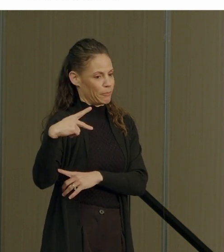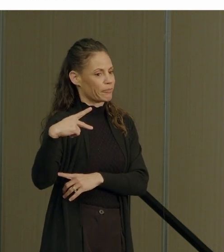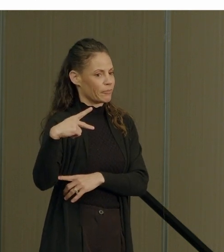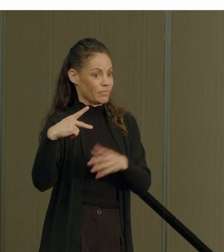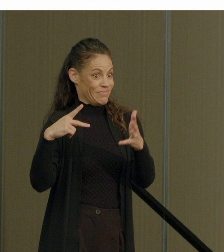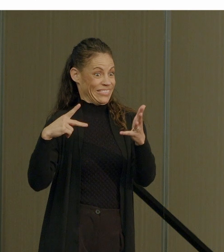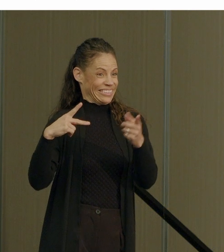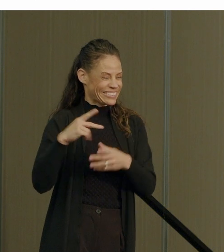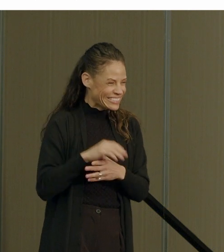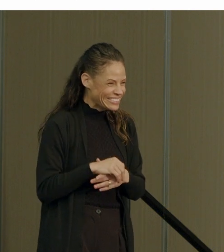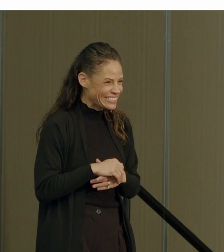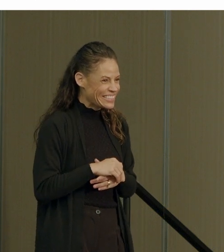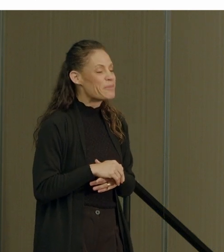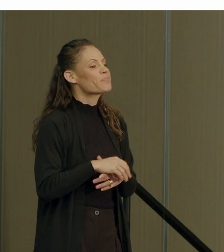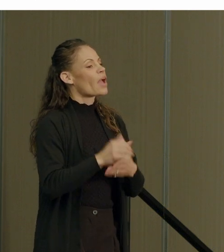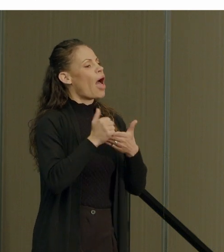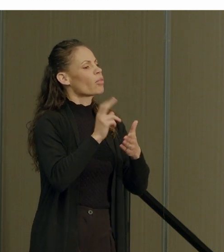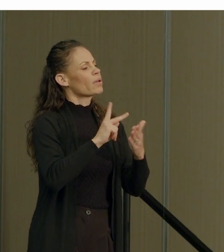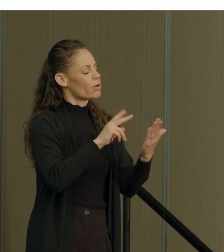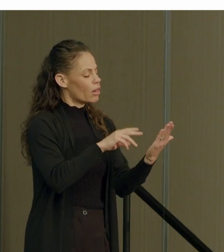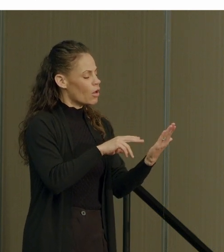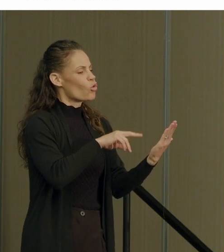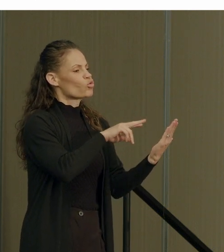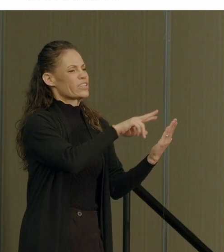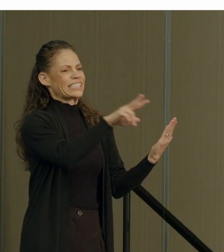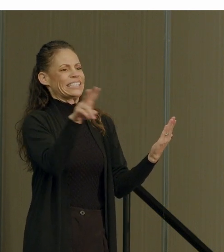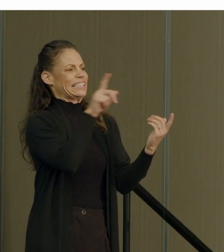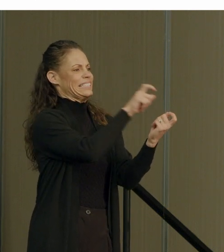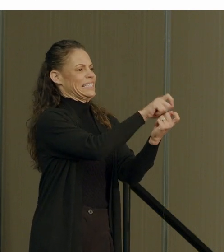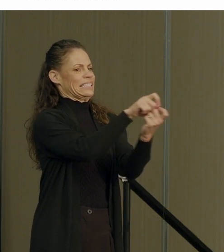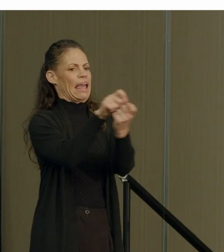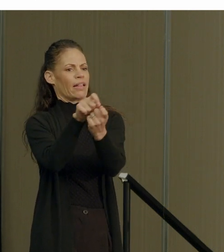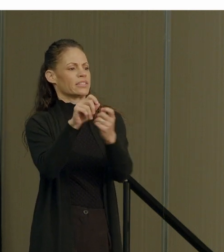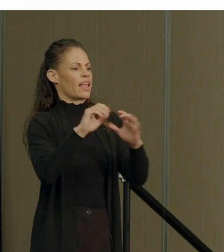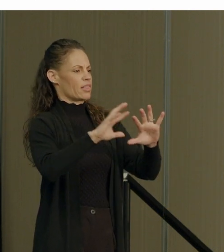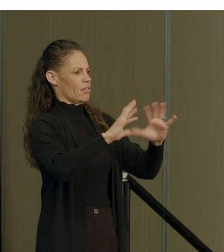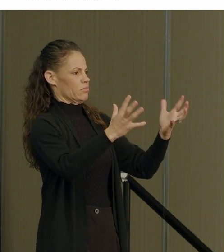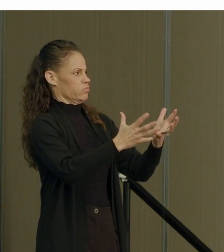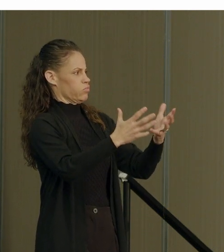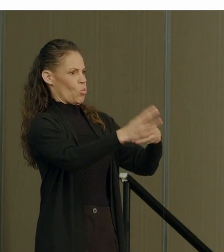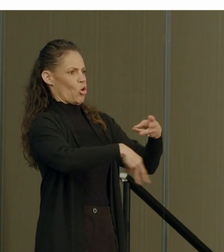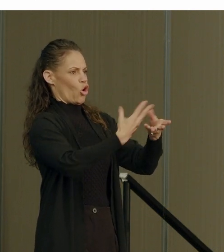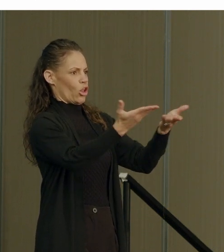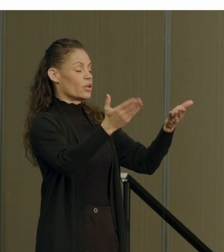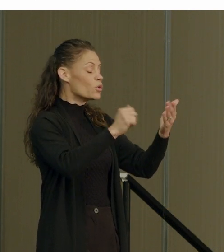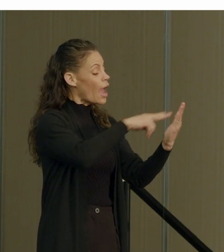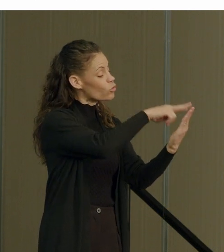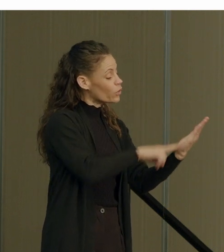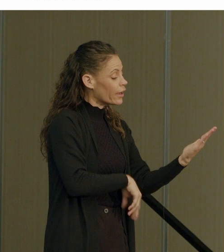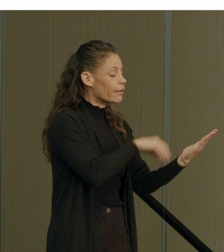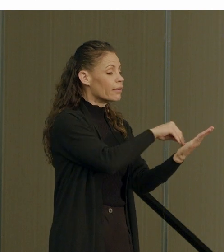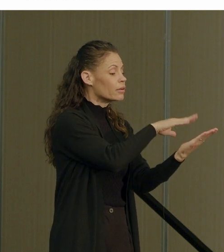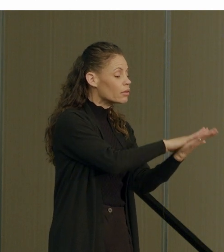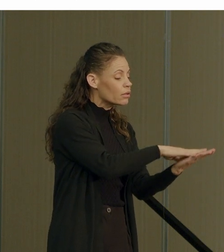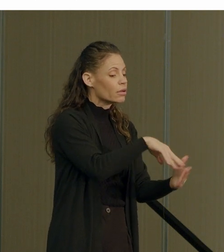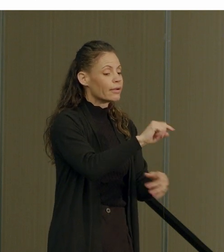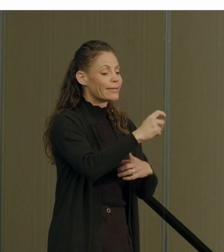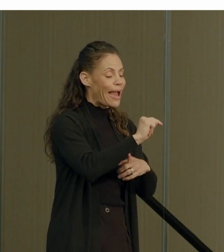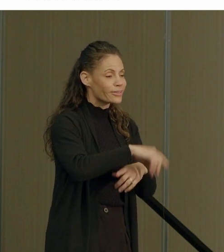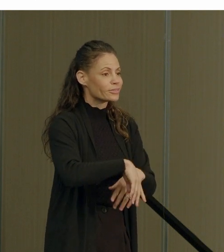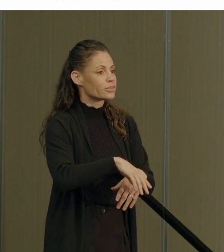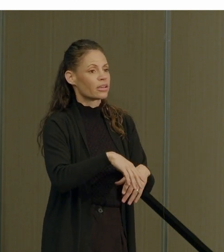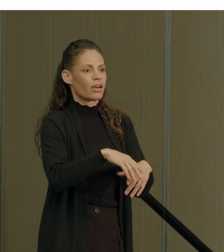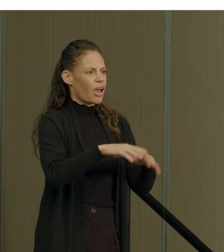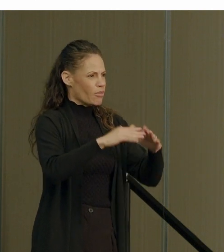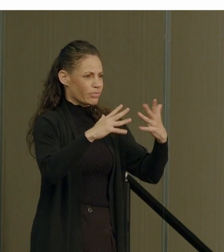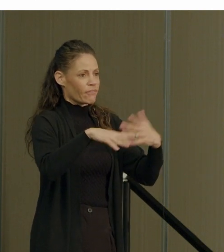people read out details in the physical world. So you can read text, documents, courtesy, food labels,